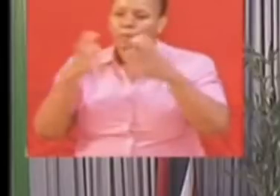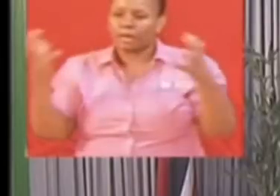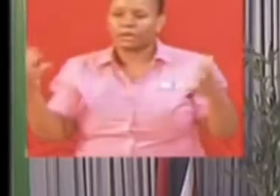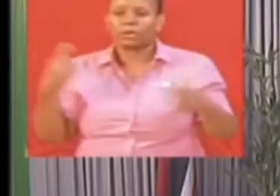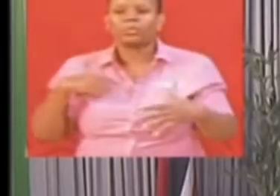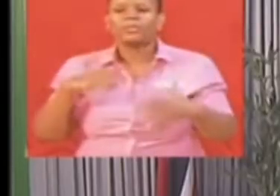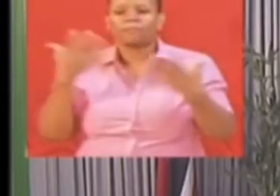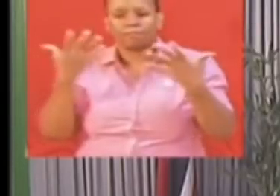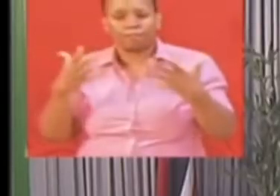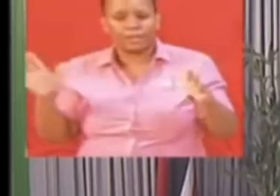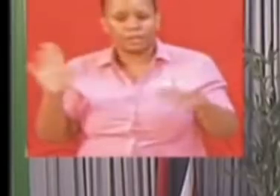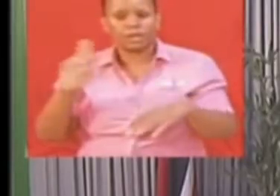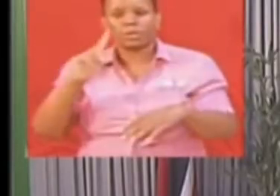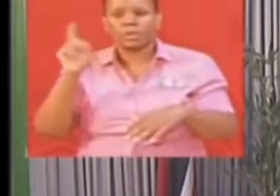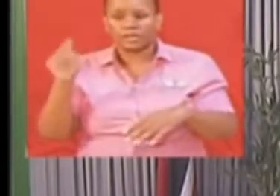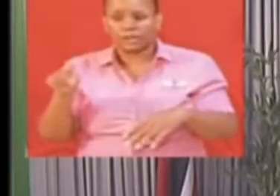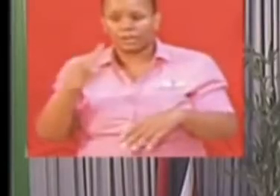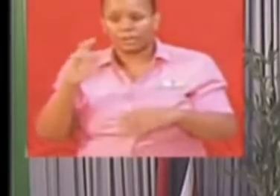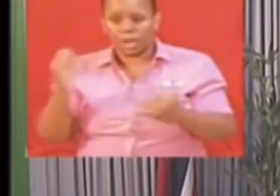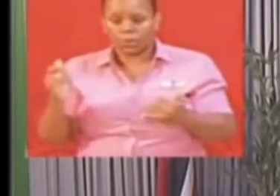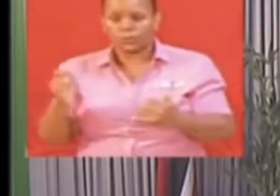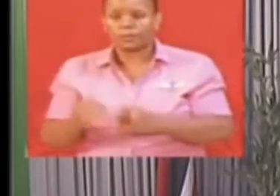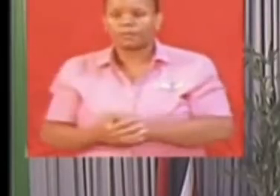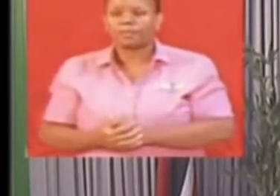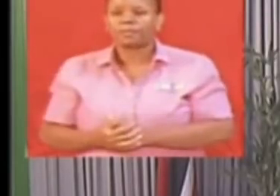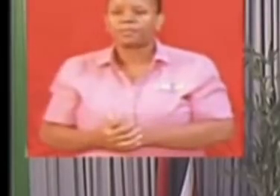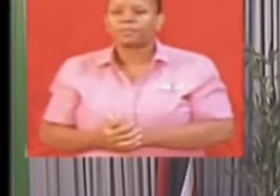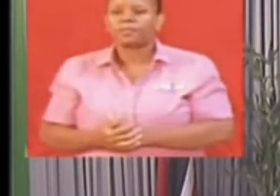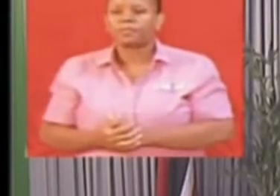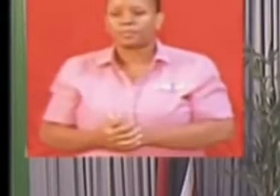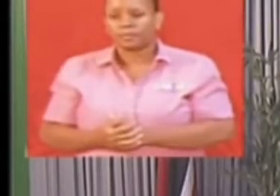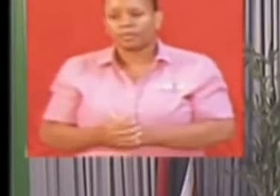answer segment, and we go back to the Prime Minister for his